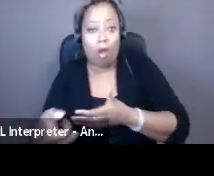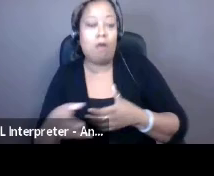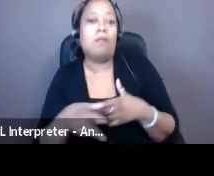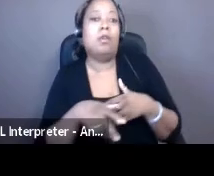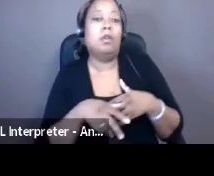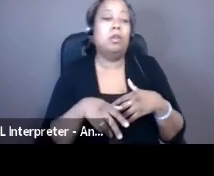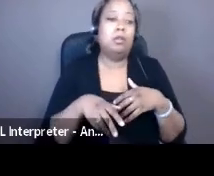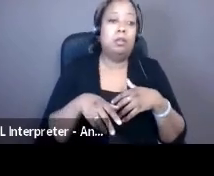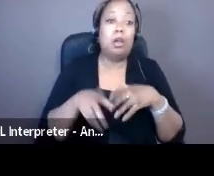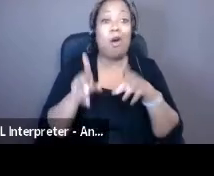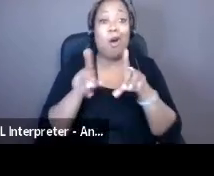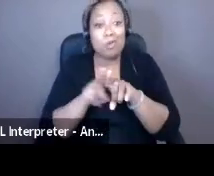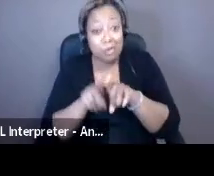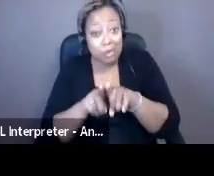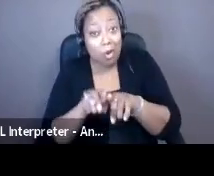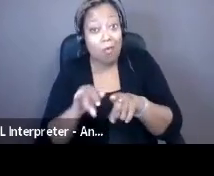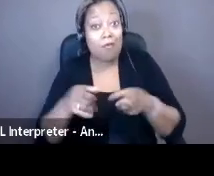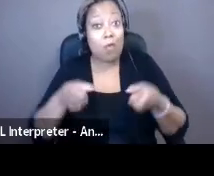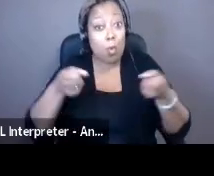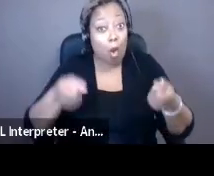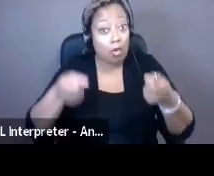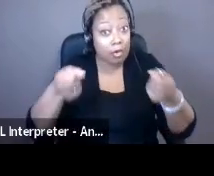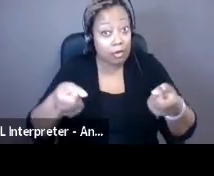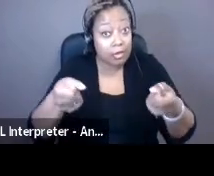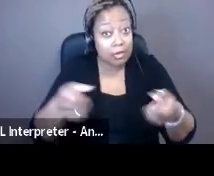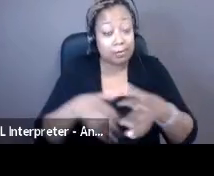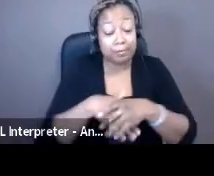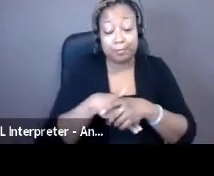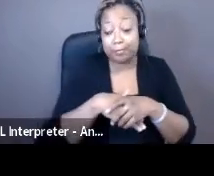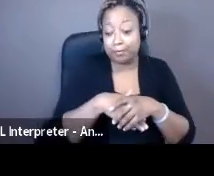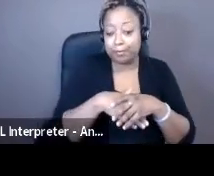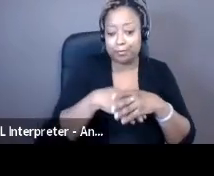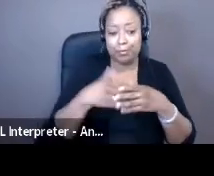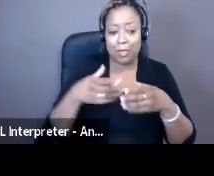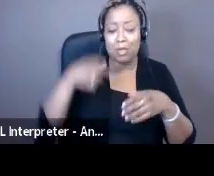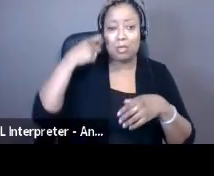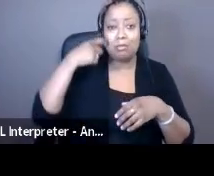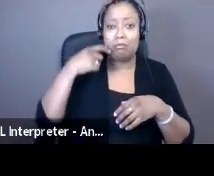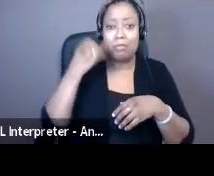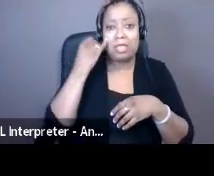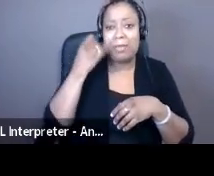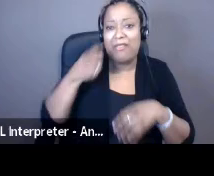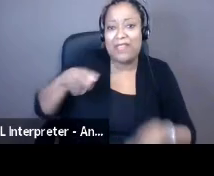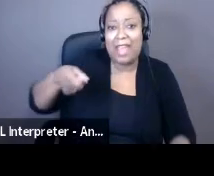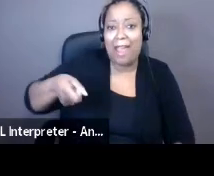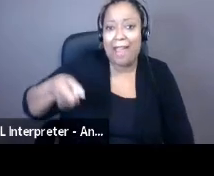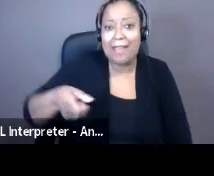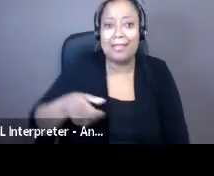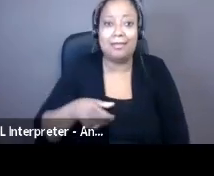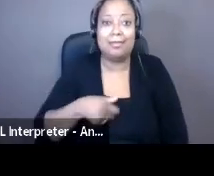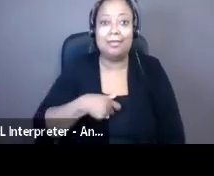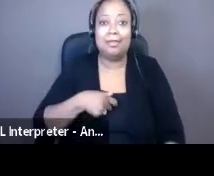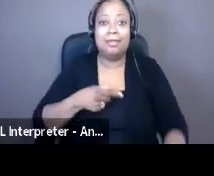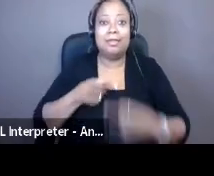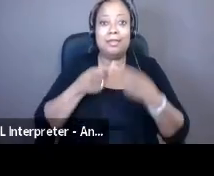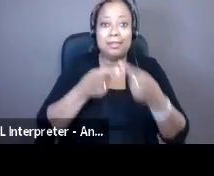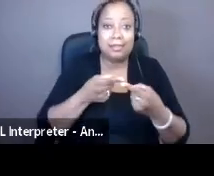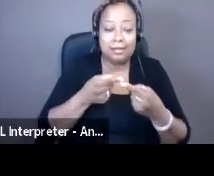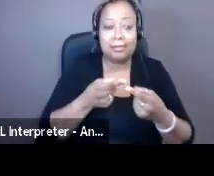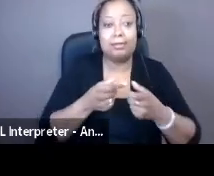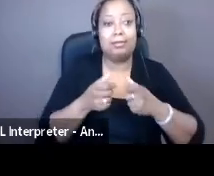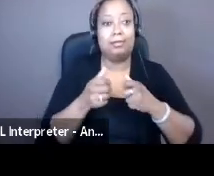And also if you're using a walker, for instance, or if you have a cane and you have difficulty with your